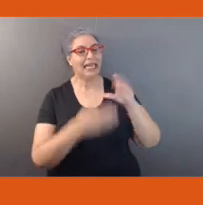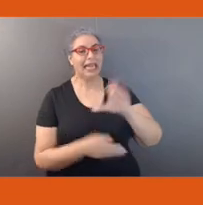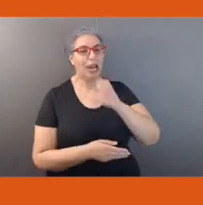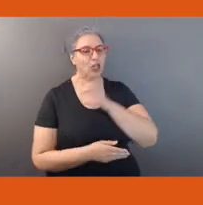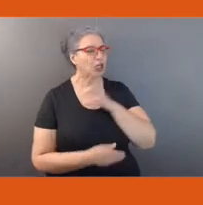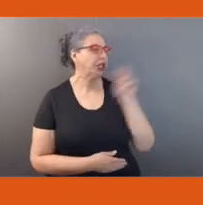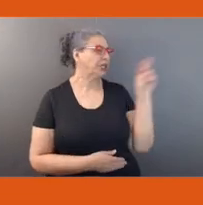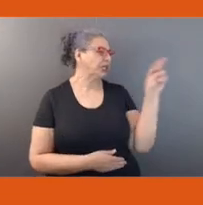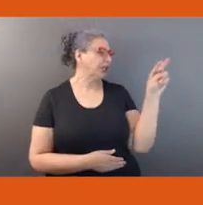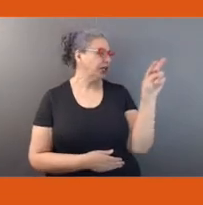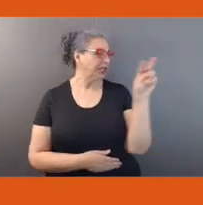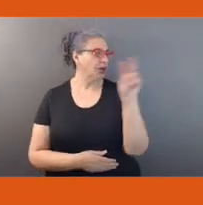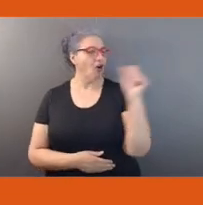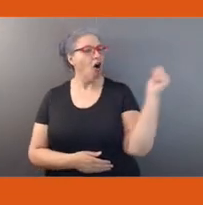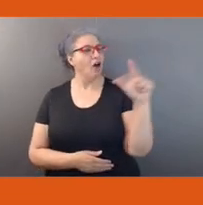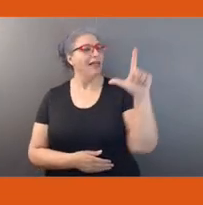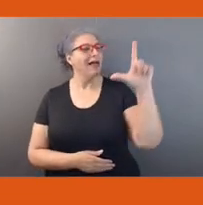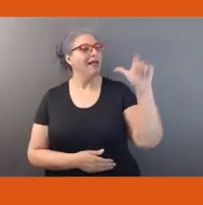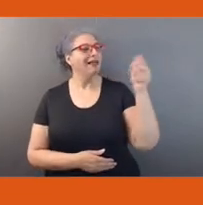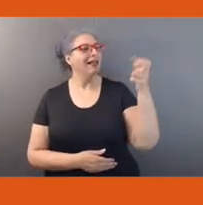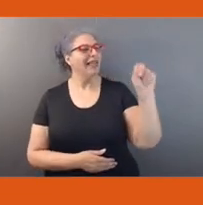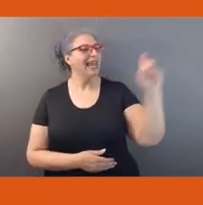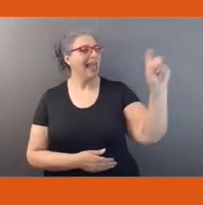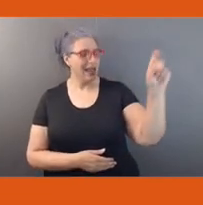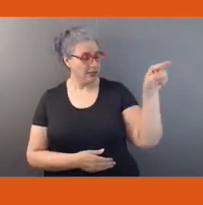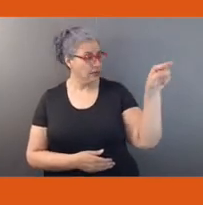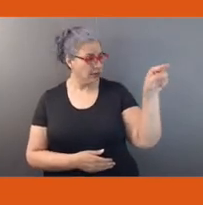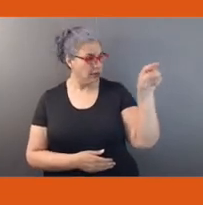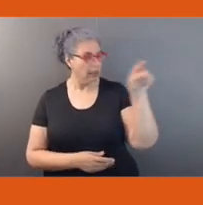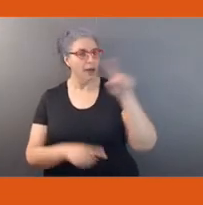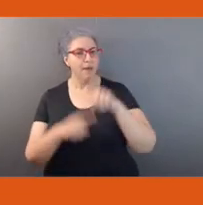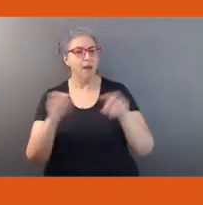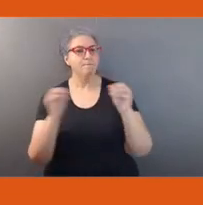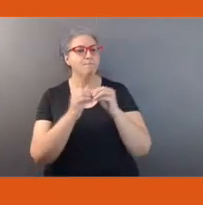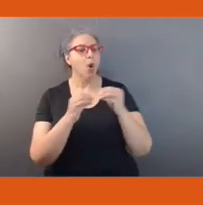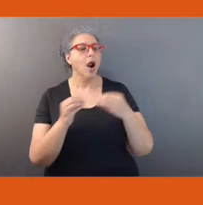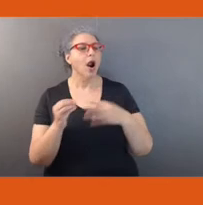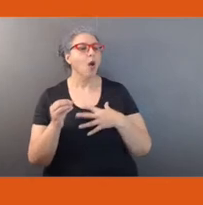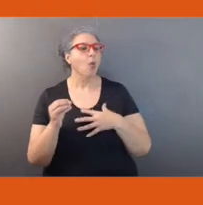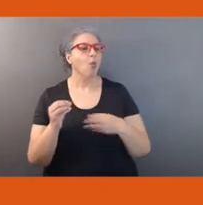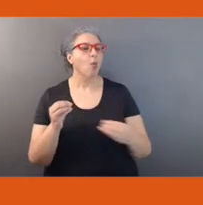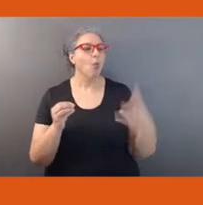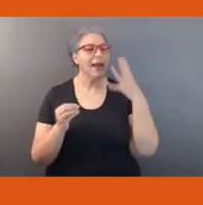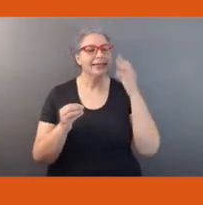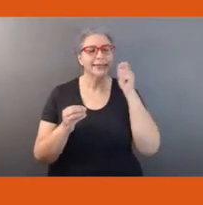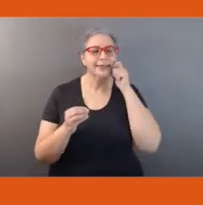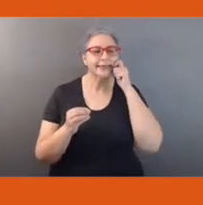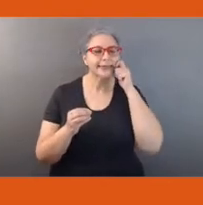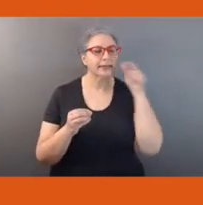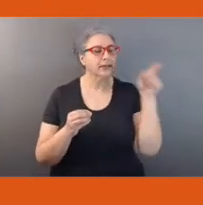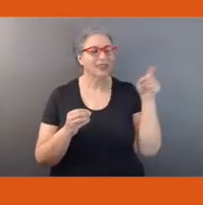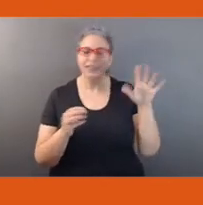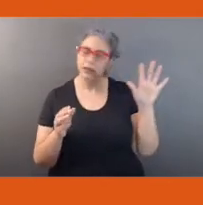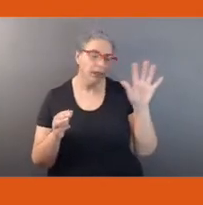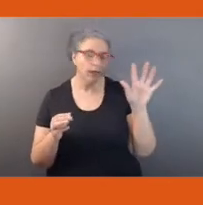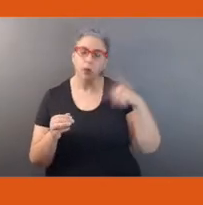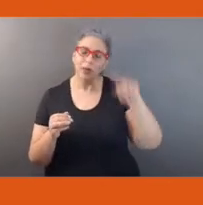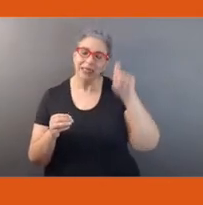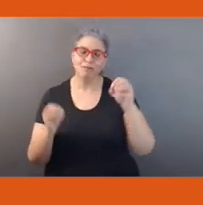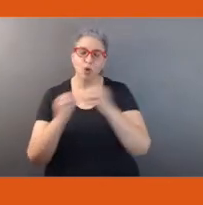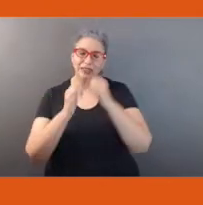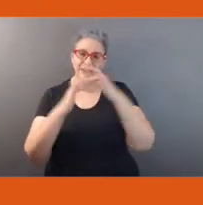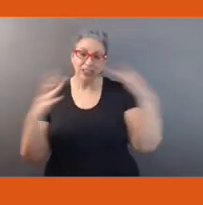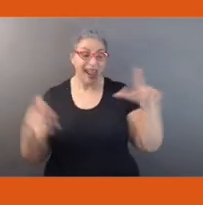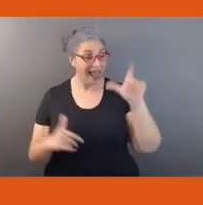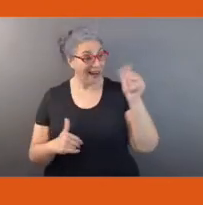for and they're all Latinx, but more towards the white side. And I'm like, we should have